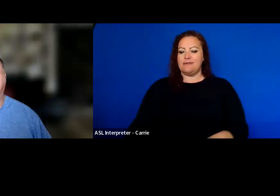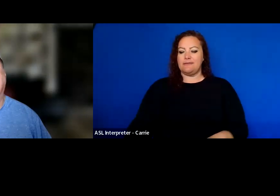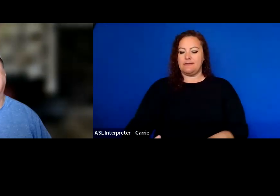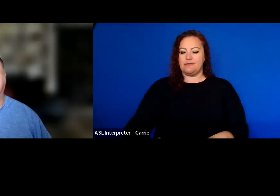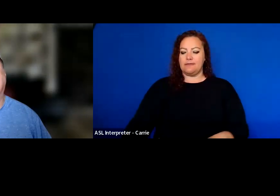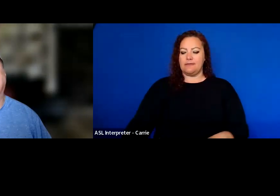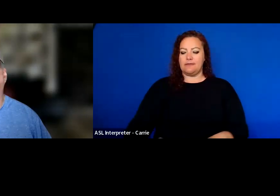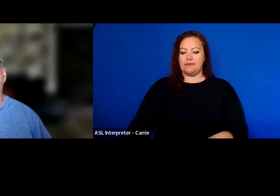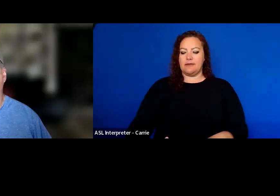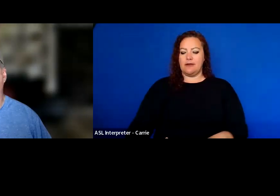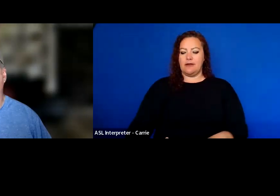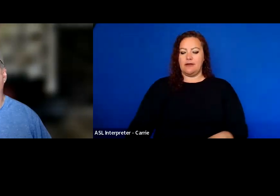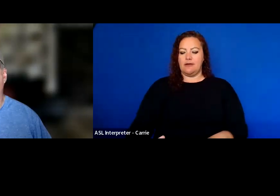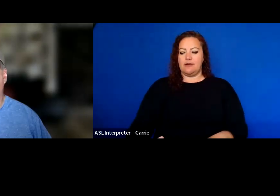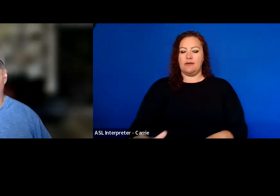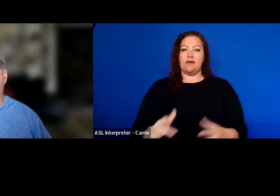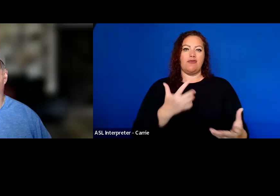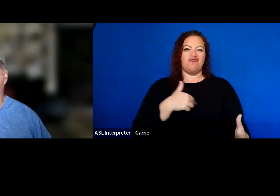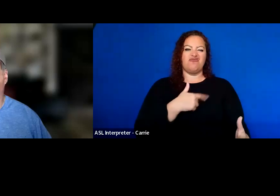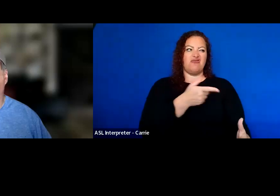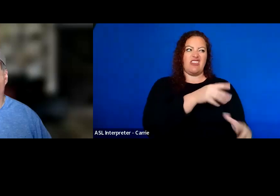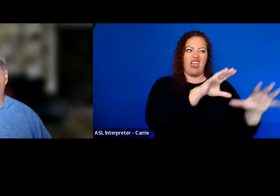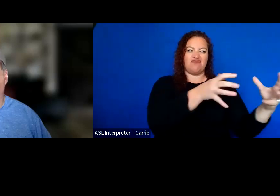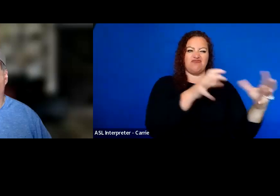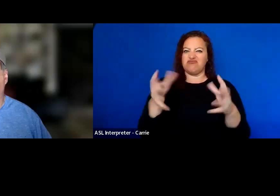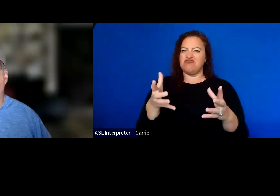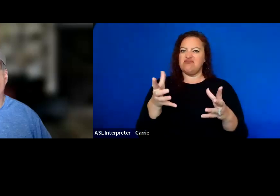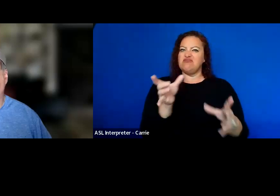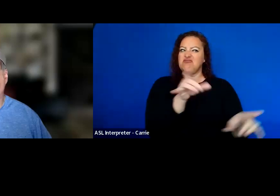we're in the same boat, I guess, in some ways.